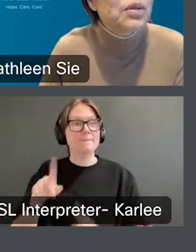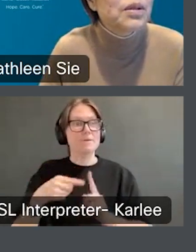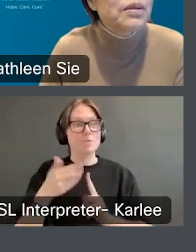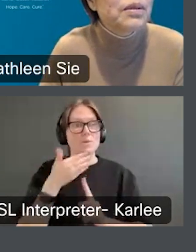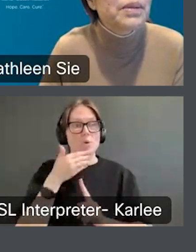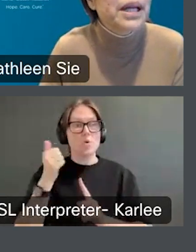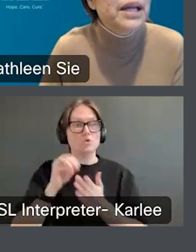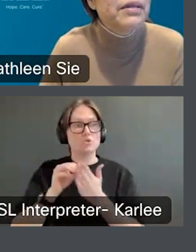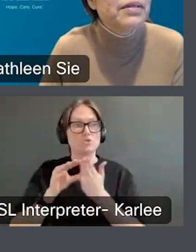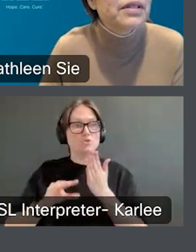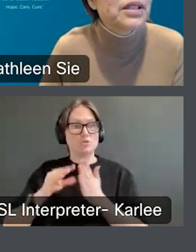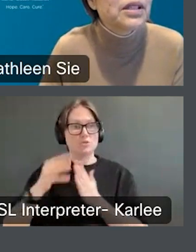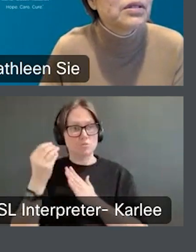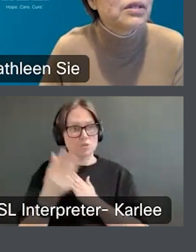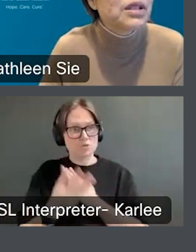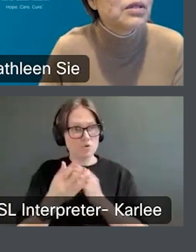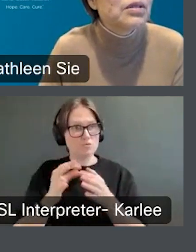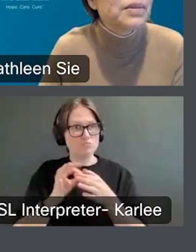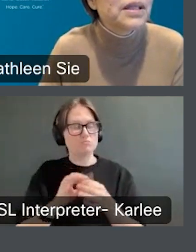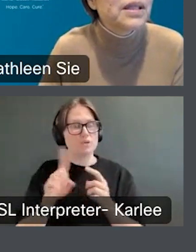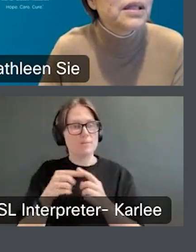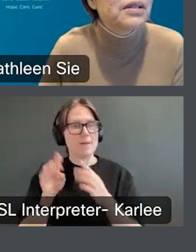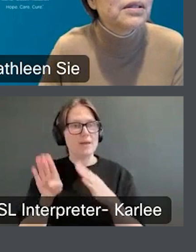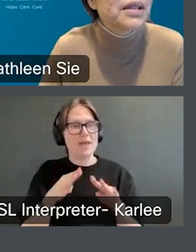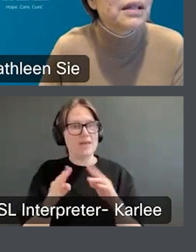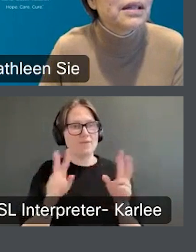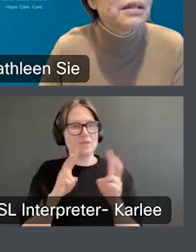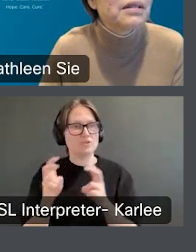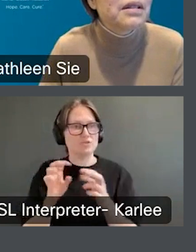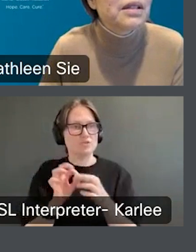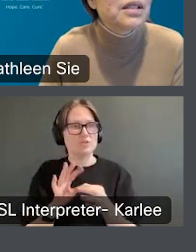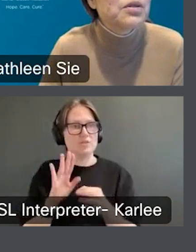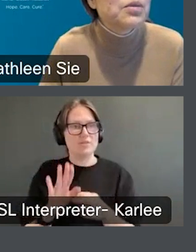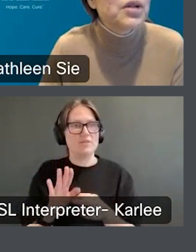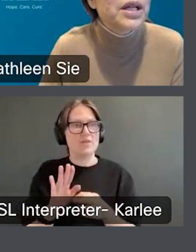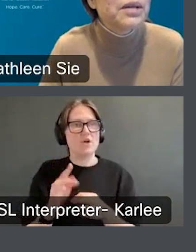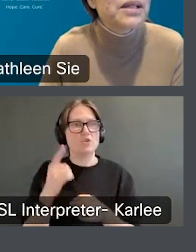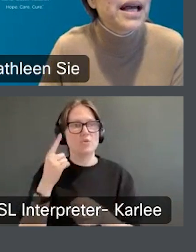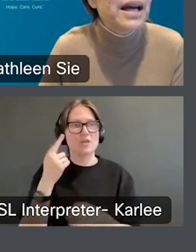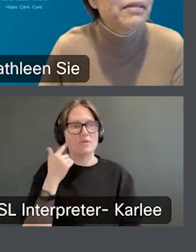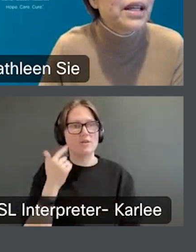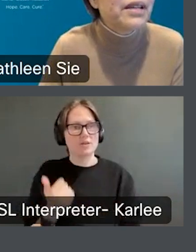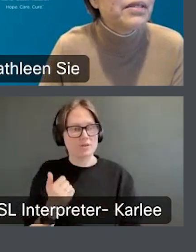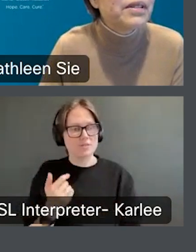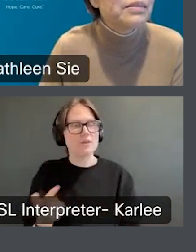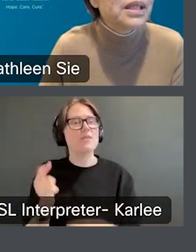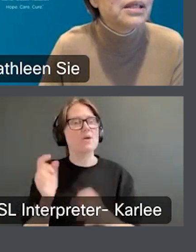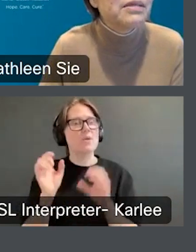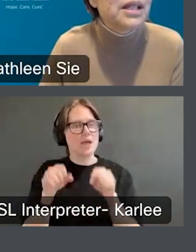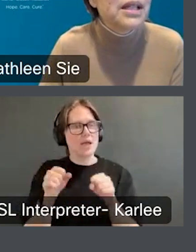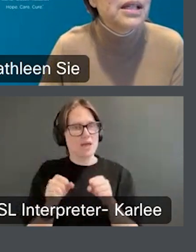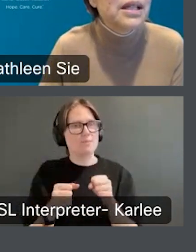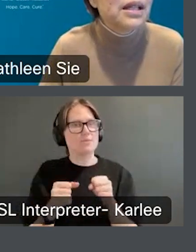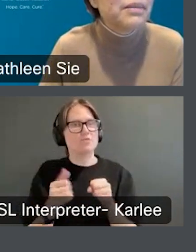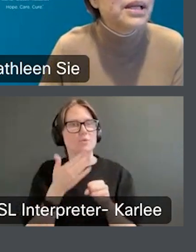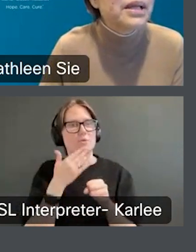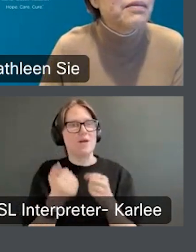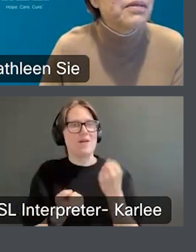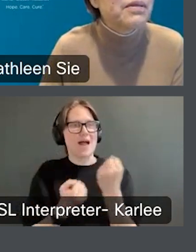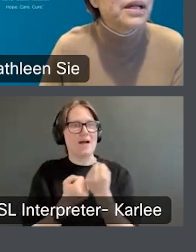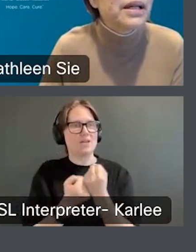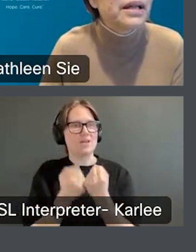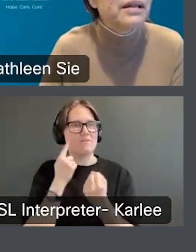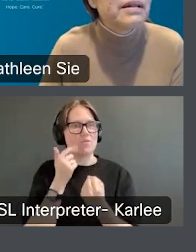told about behavior issues attributed to their unilateral hearing loss, they were more able to advocate for themselves in a